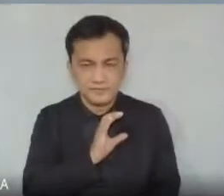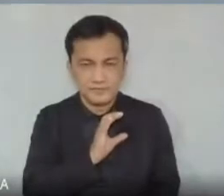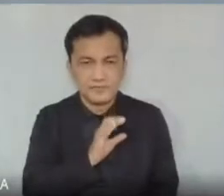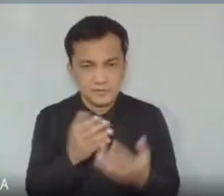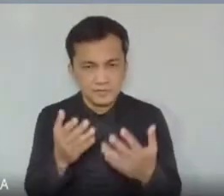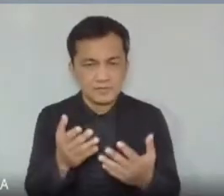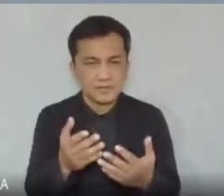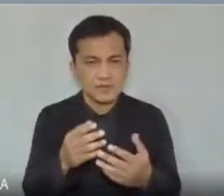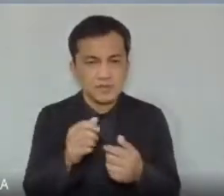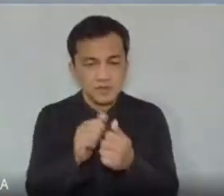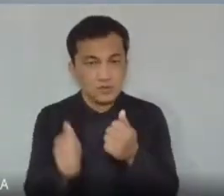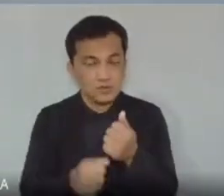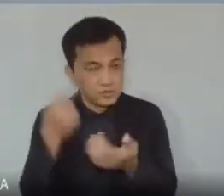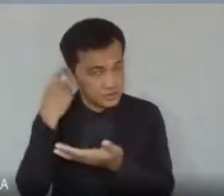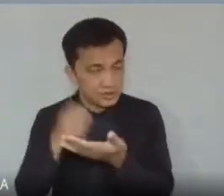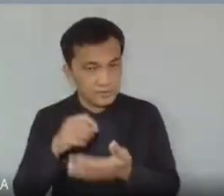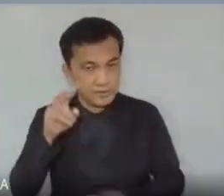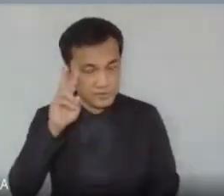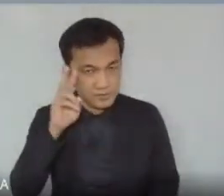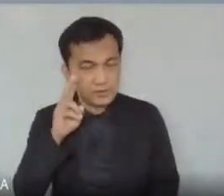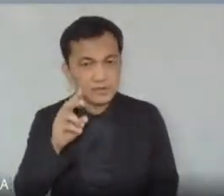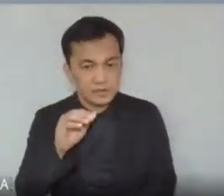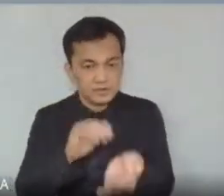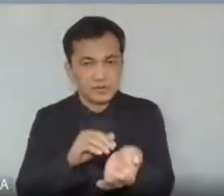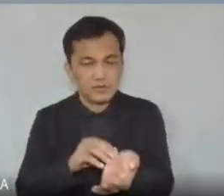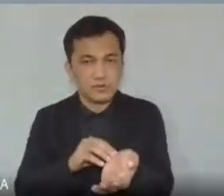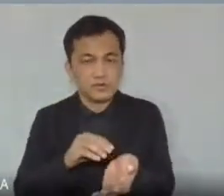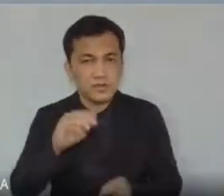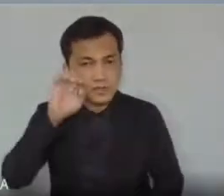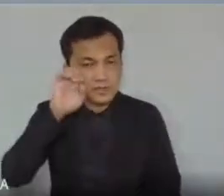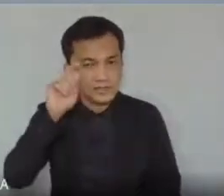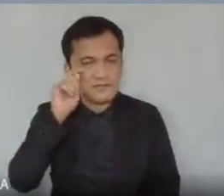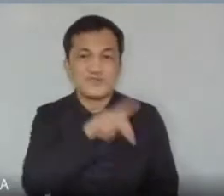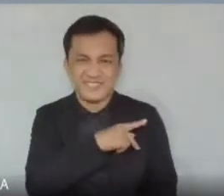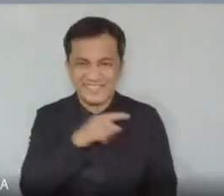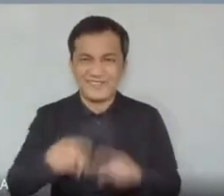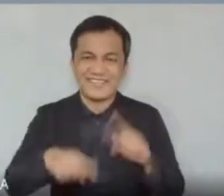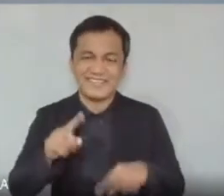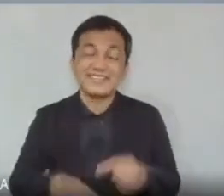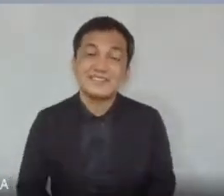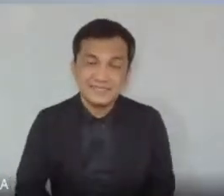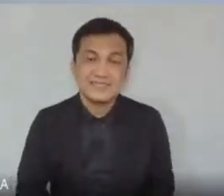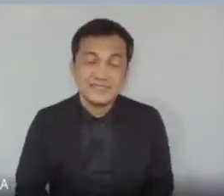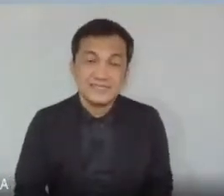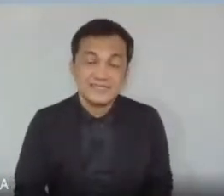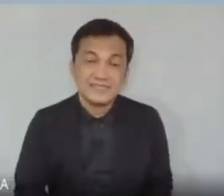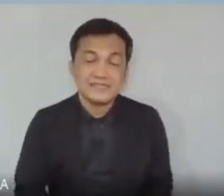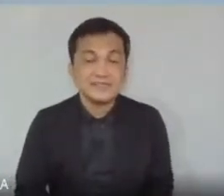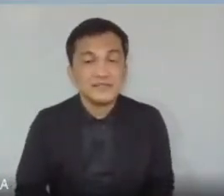today. In Quezon Province, we started telemedicine in 2018.